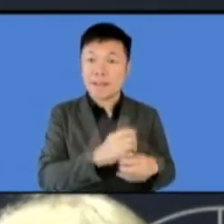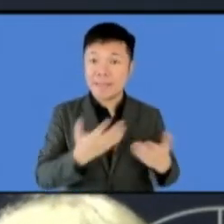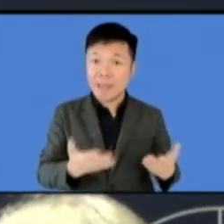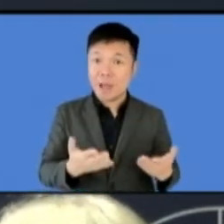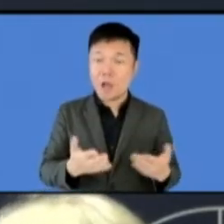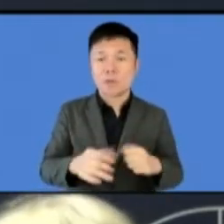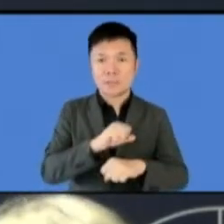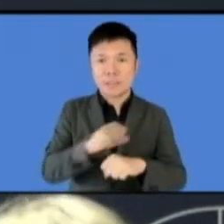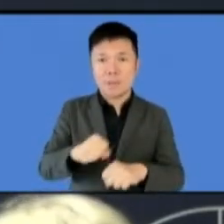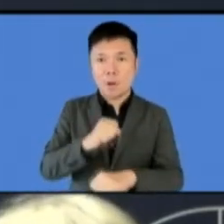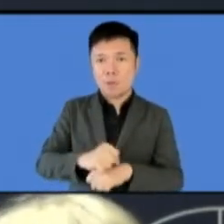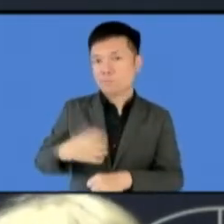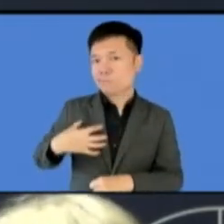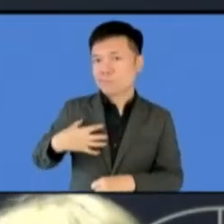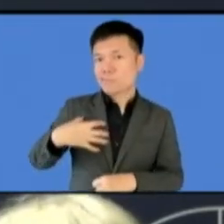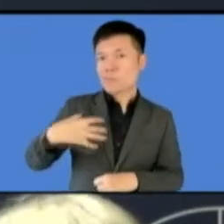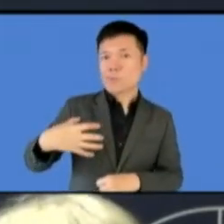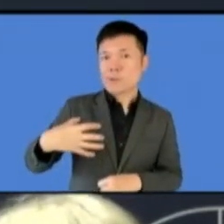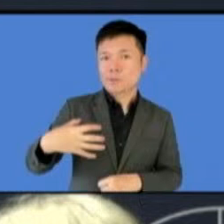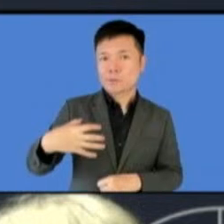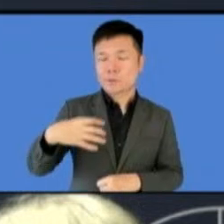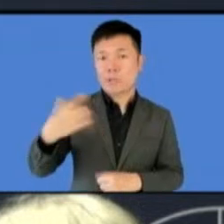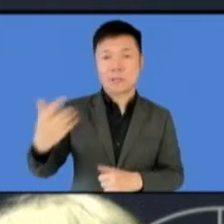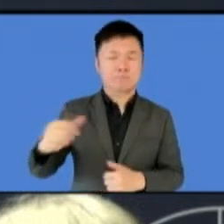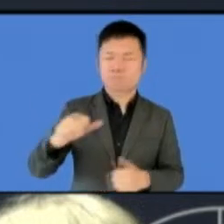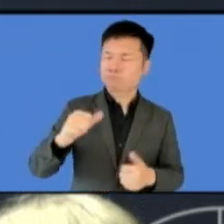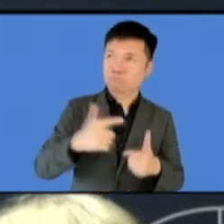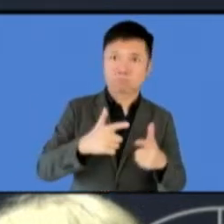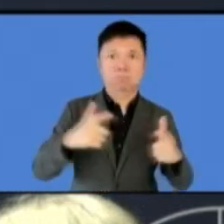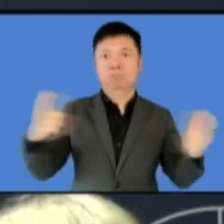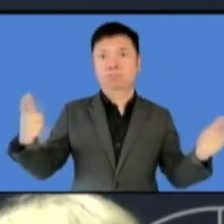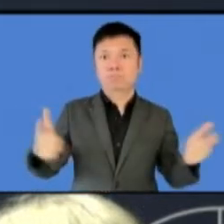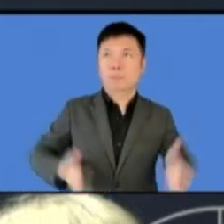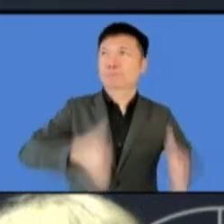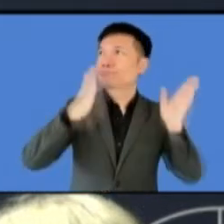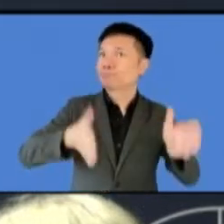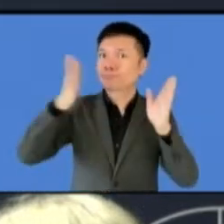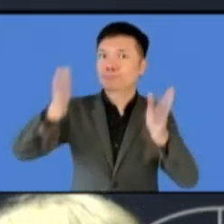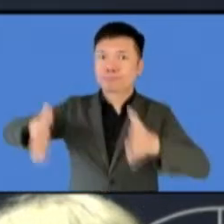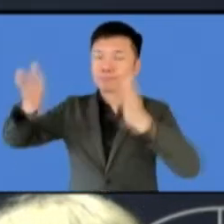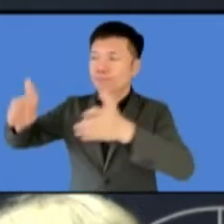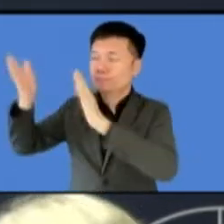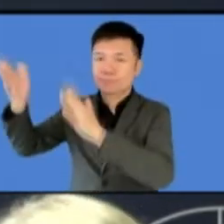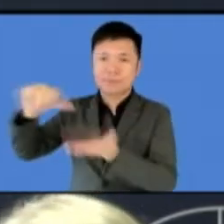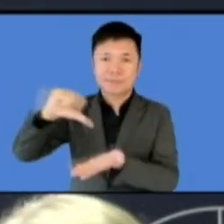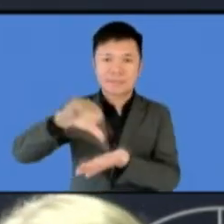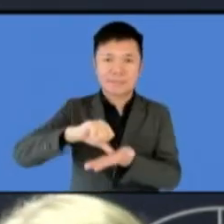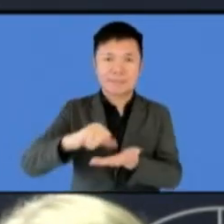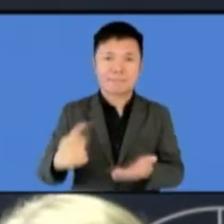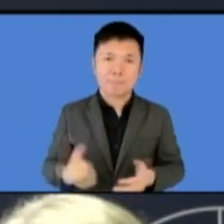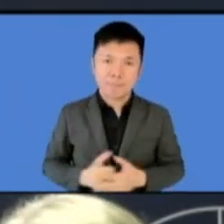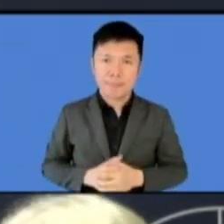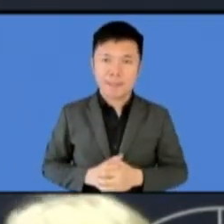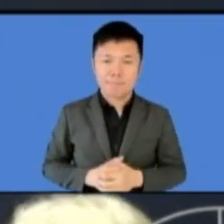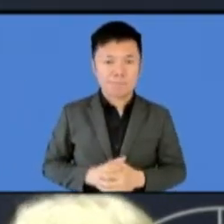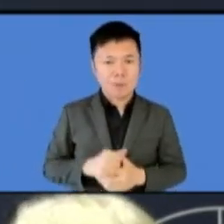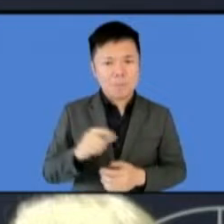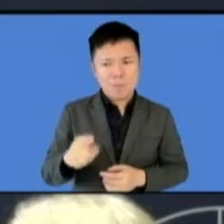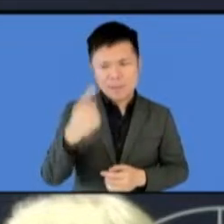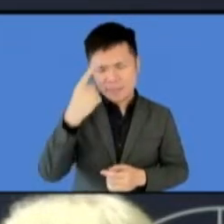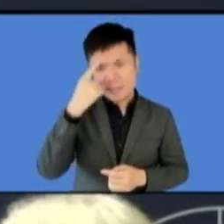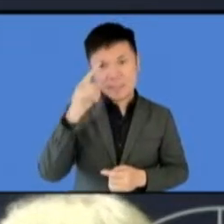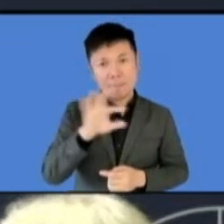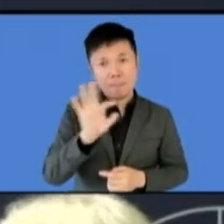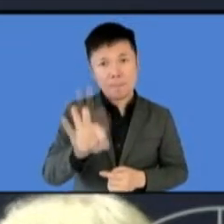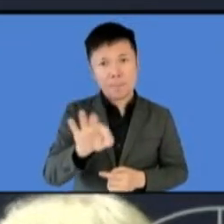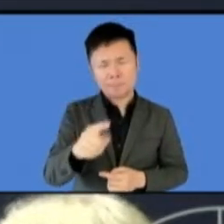high-income metropolis. The thing I think that we need to understand here is that when we talk